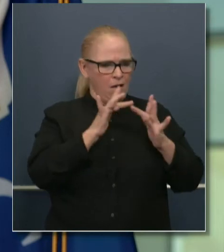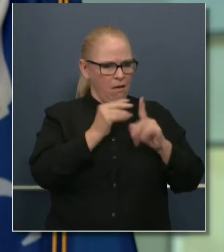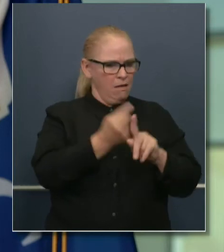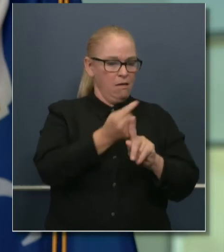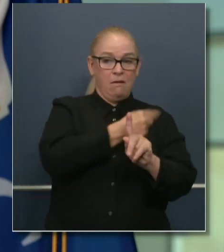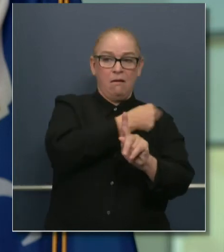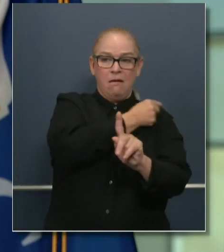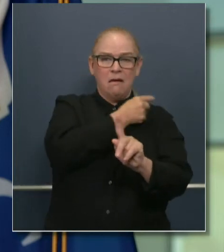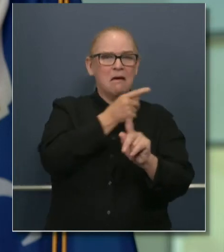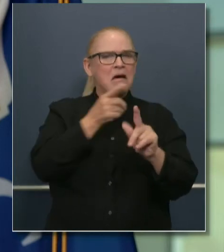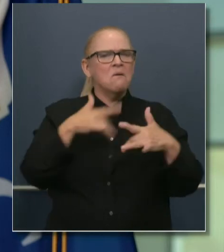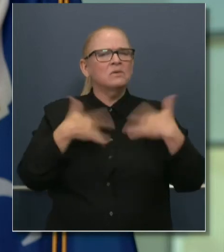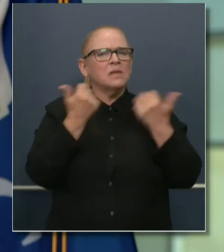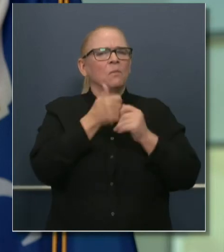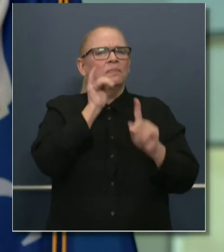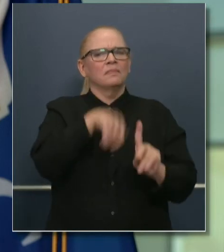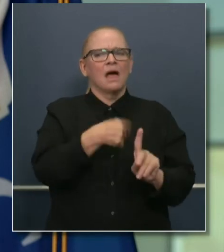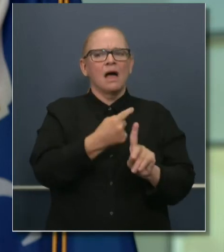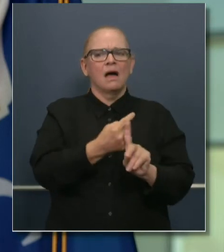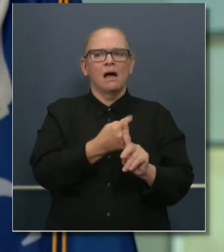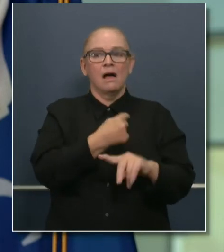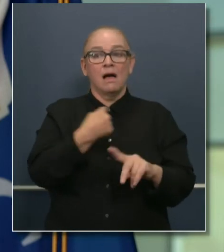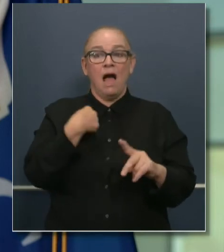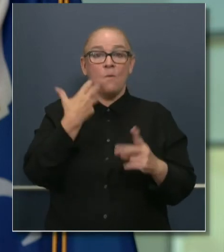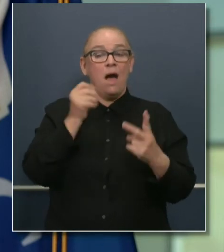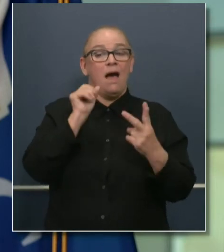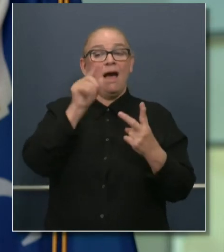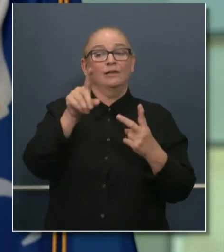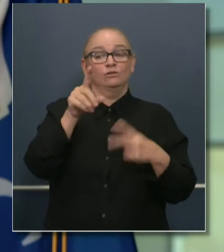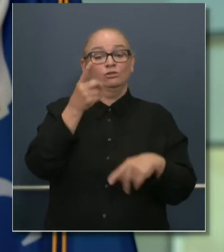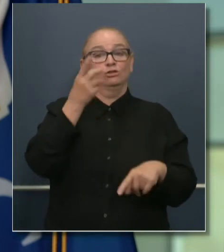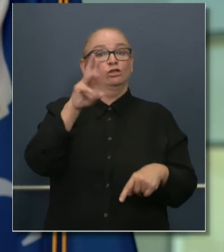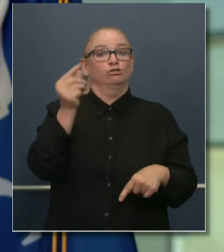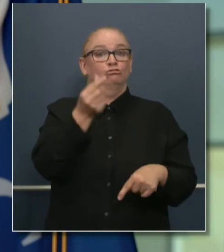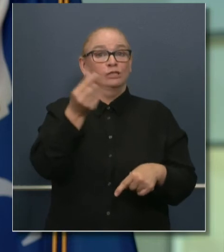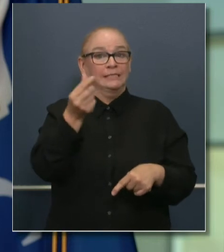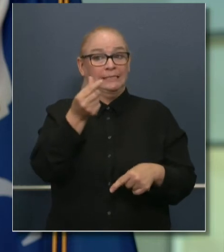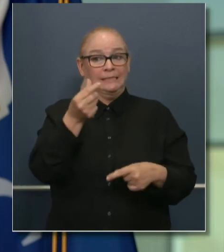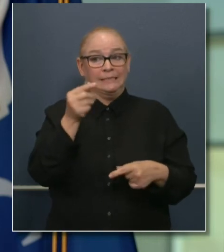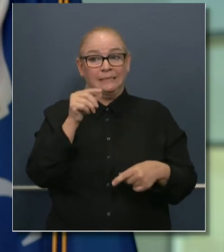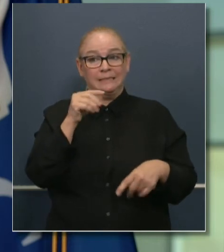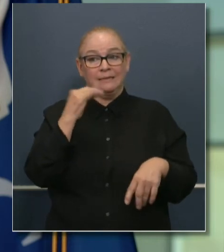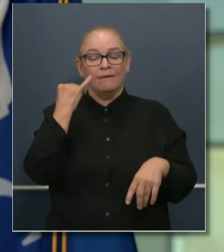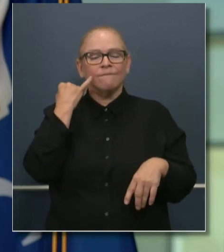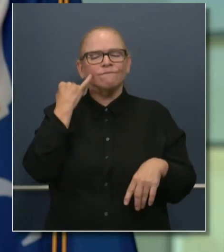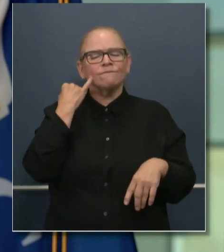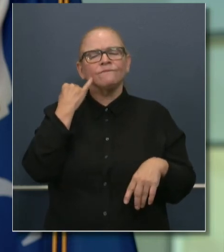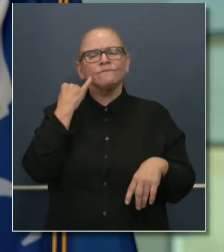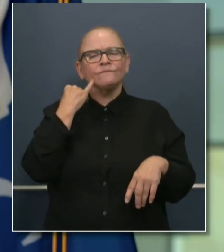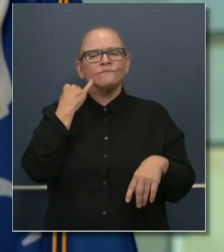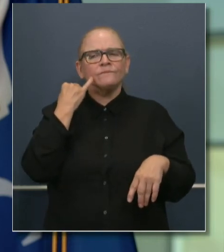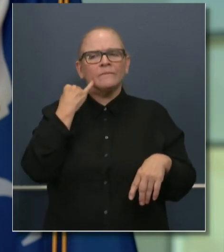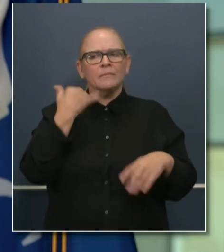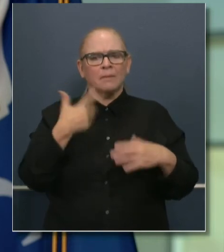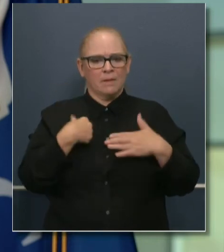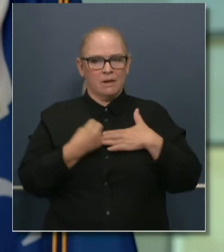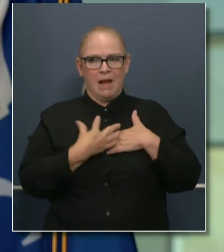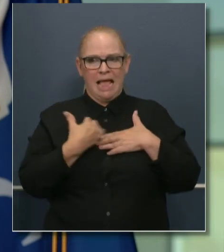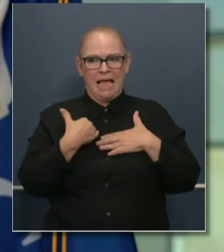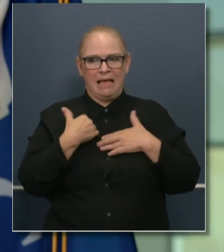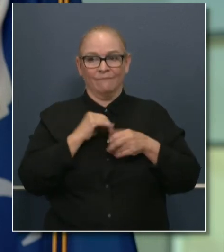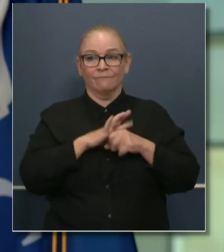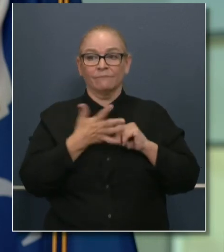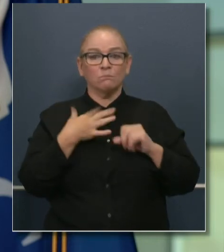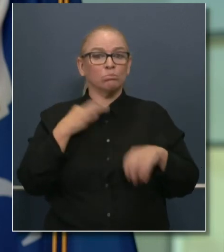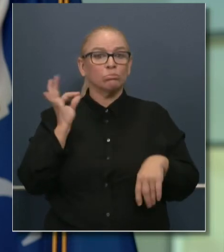clear up when people need to get tested if they believe they might have been exposed. If you are in a gathering or